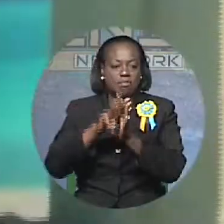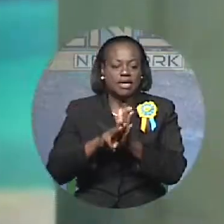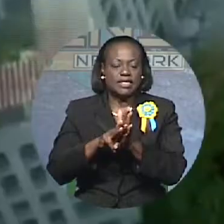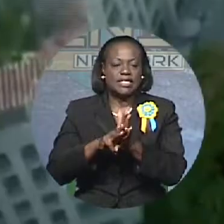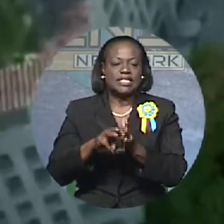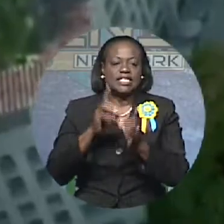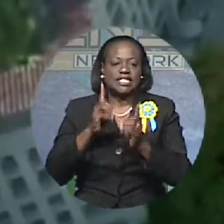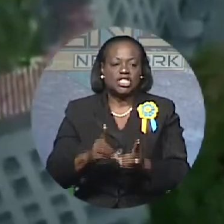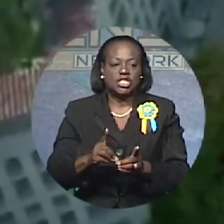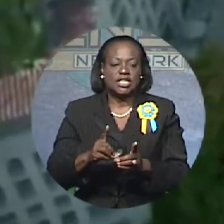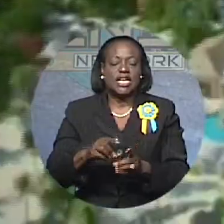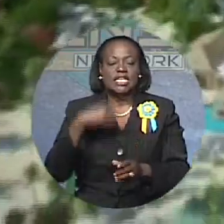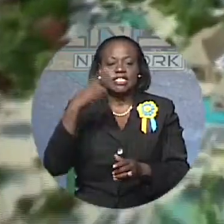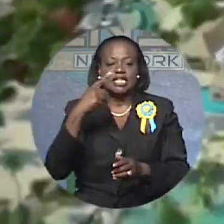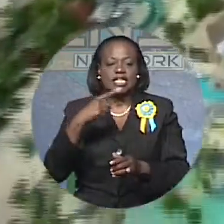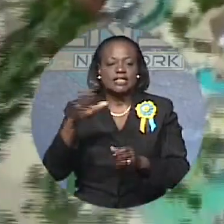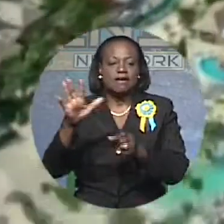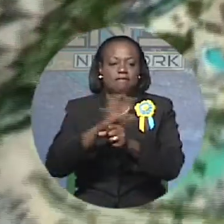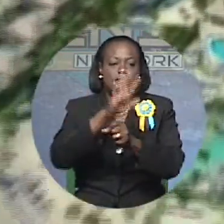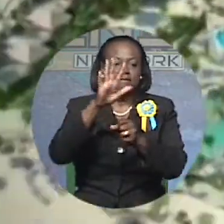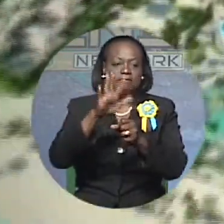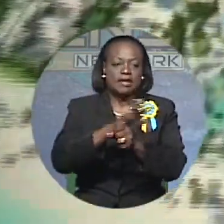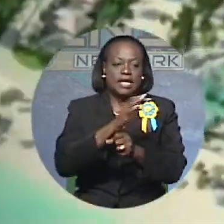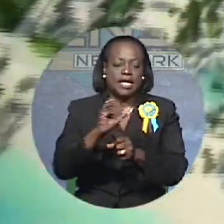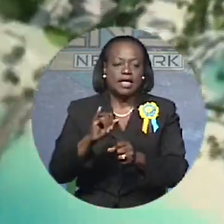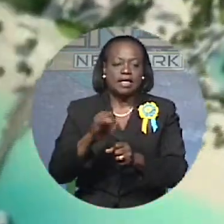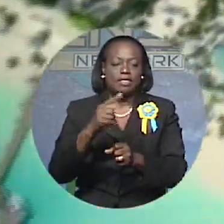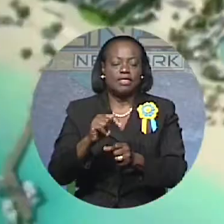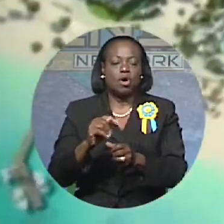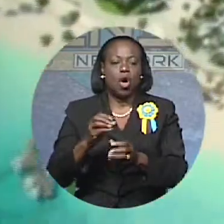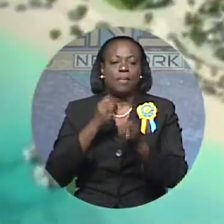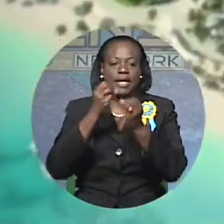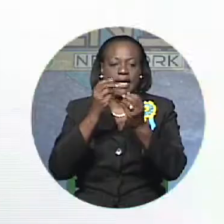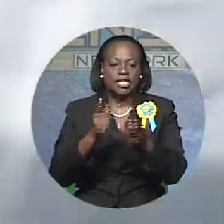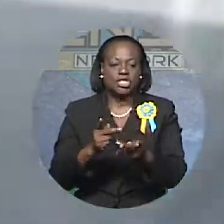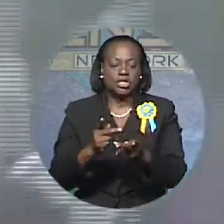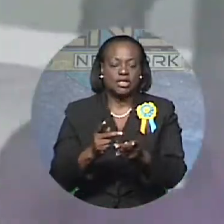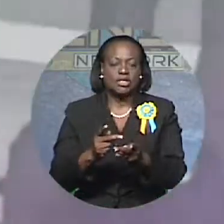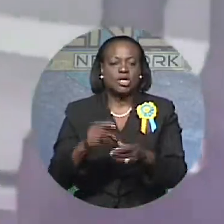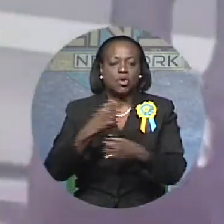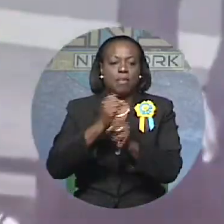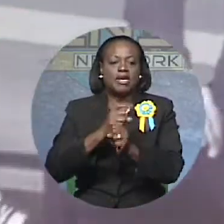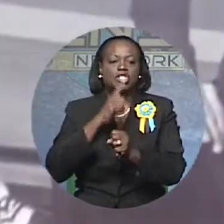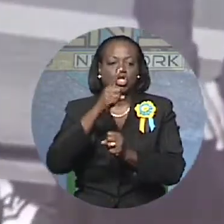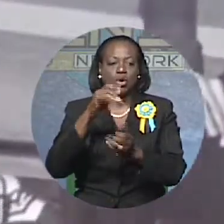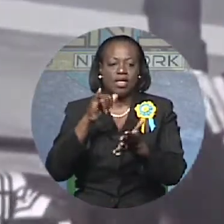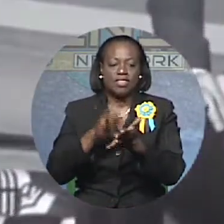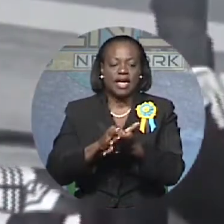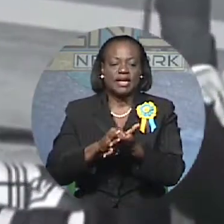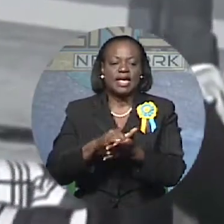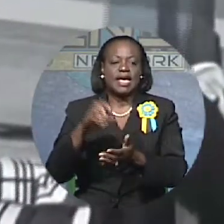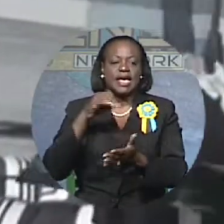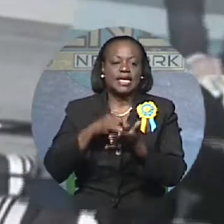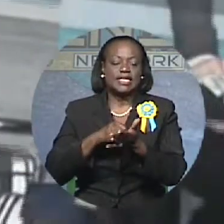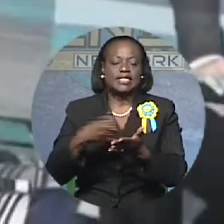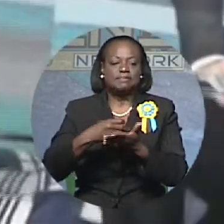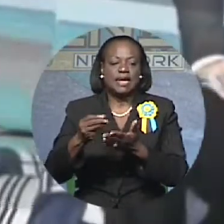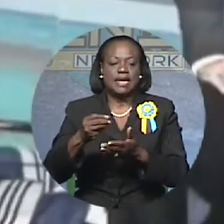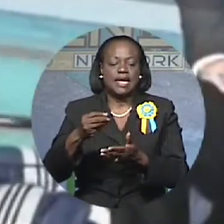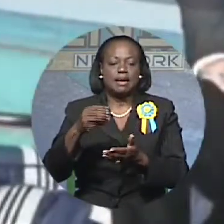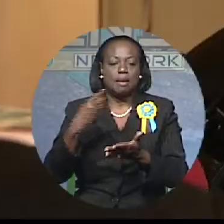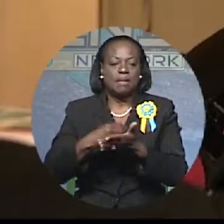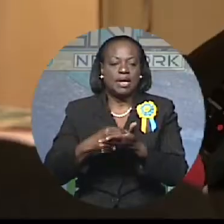simply fulfilling its obligation to jealously guard the revenue of the country and ensure that it's spending money wisely and